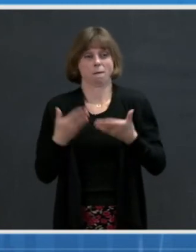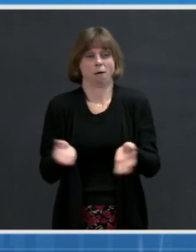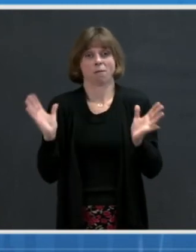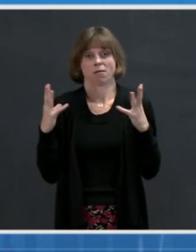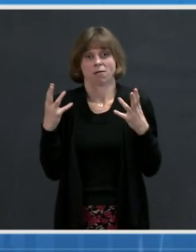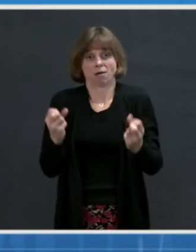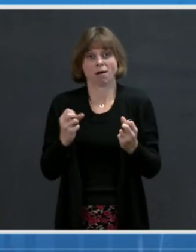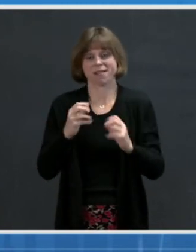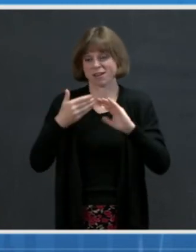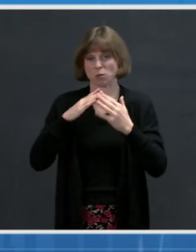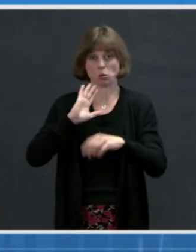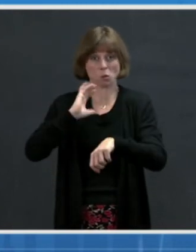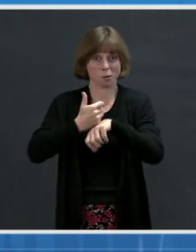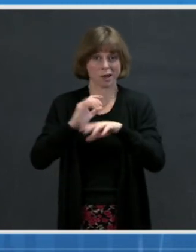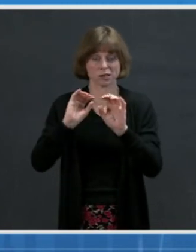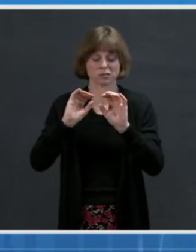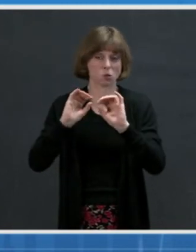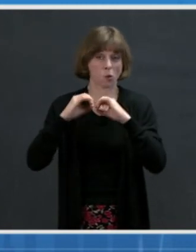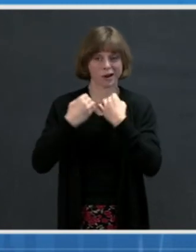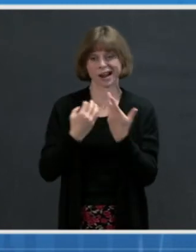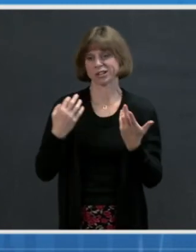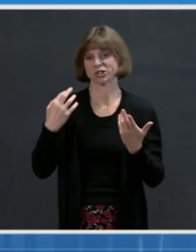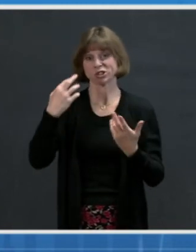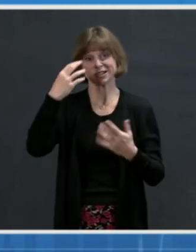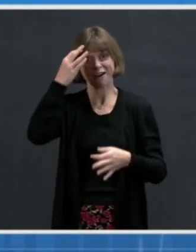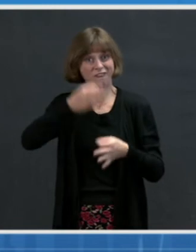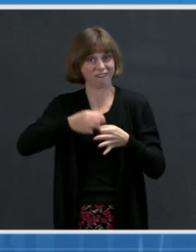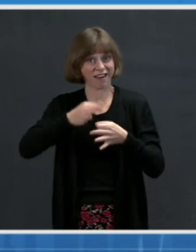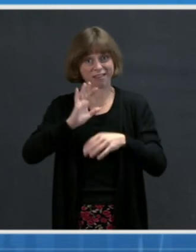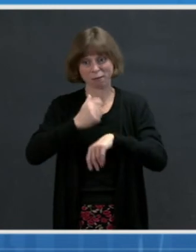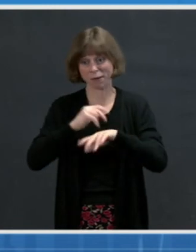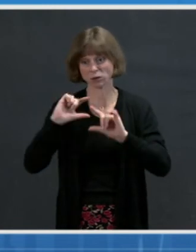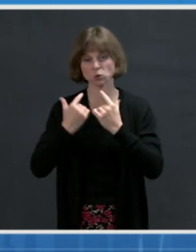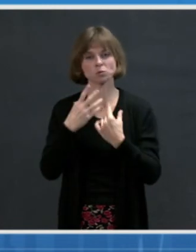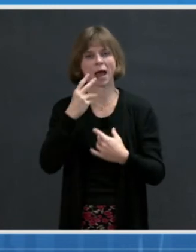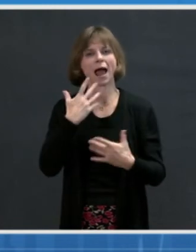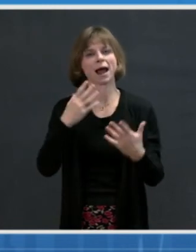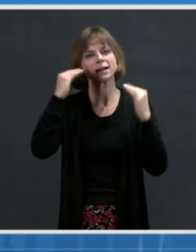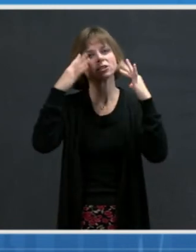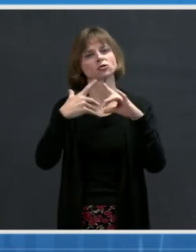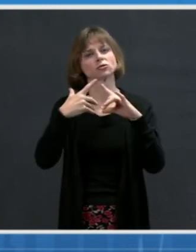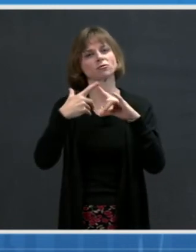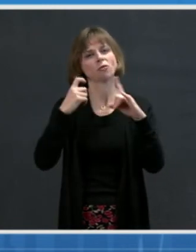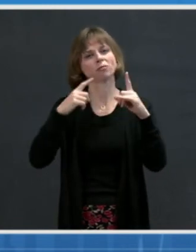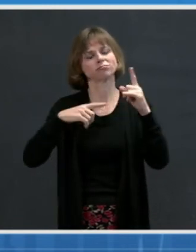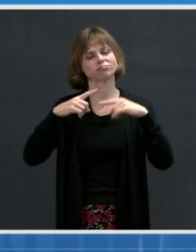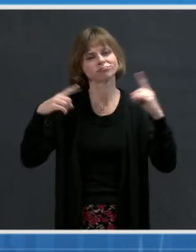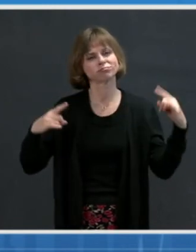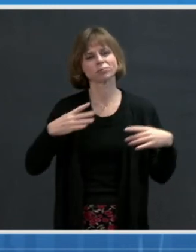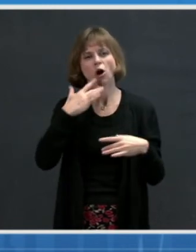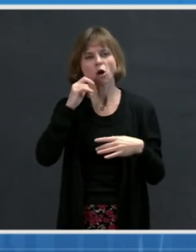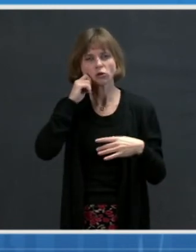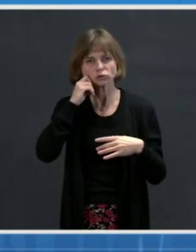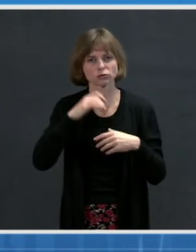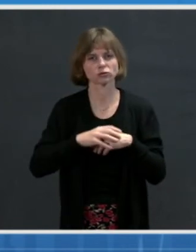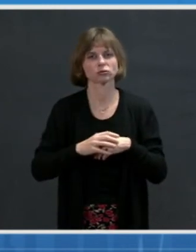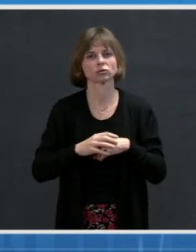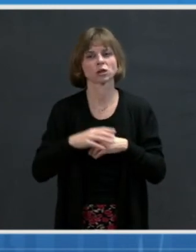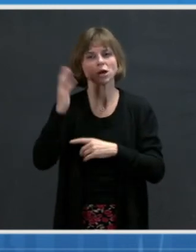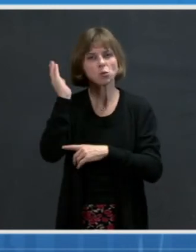community-based organizations, faith-based groups, and educators, among others. The discussions and presentations from over 100